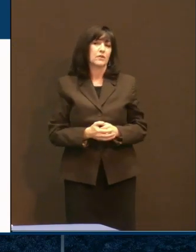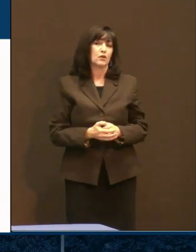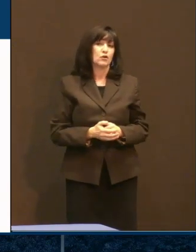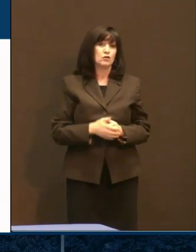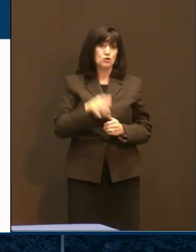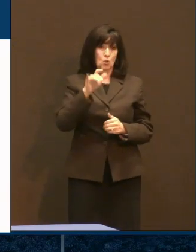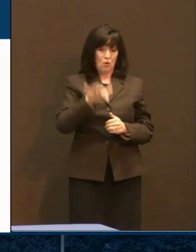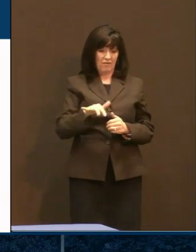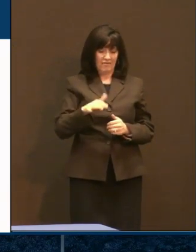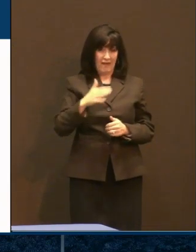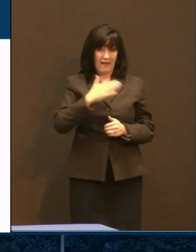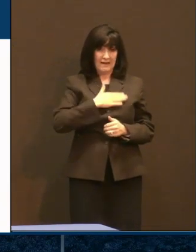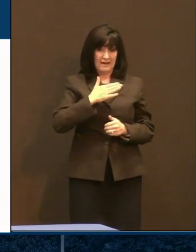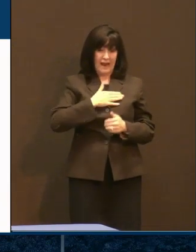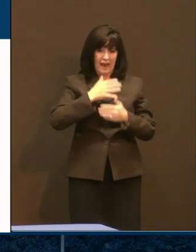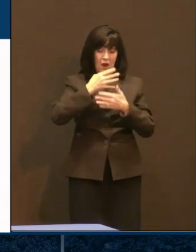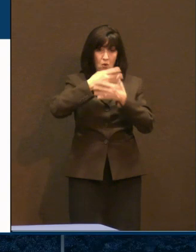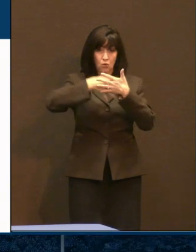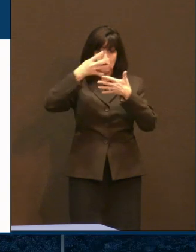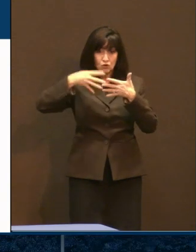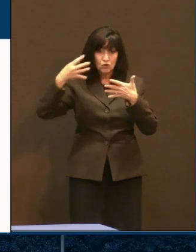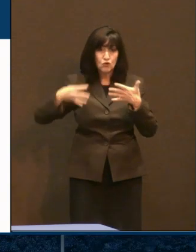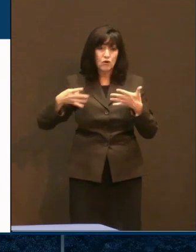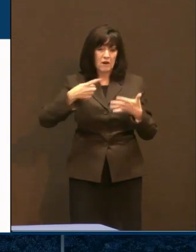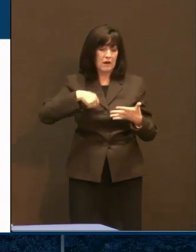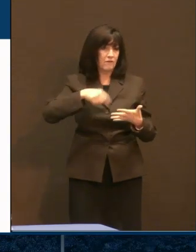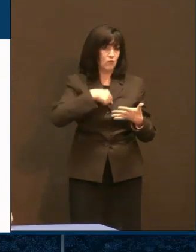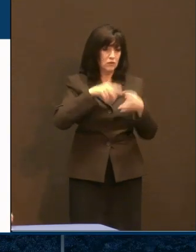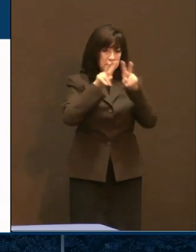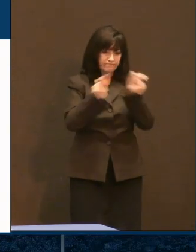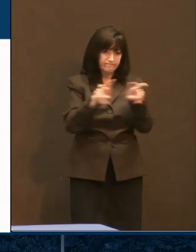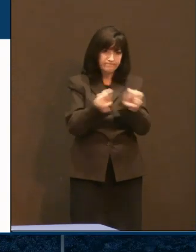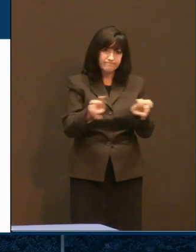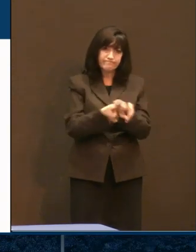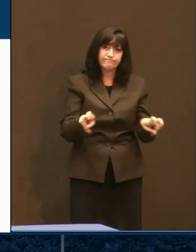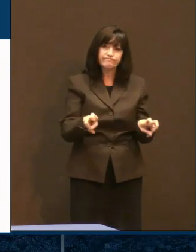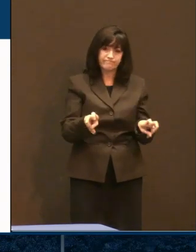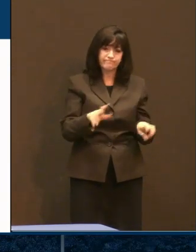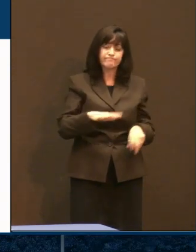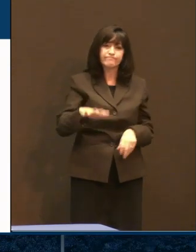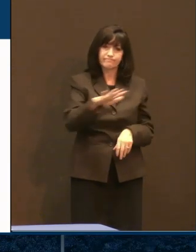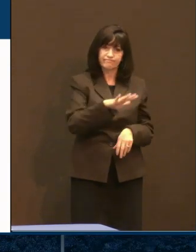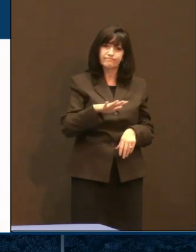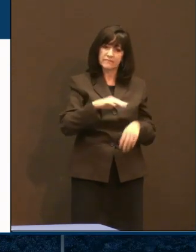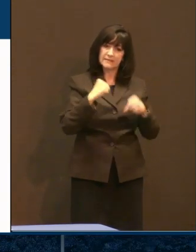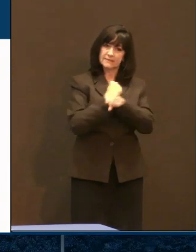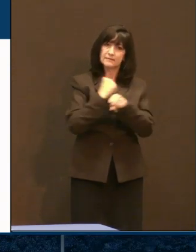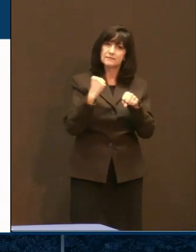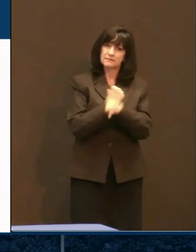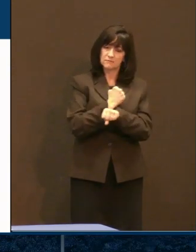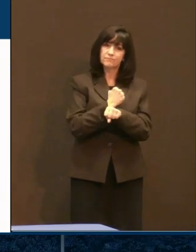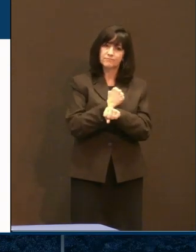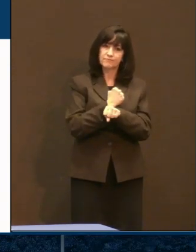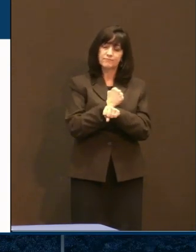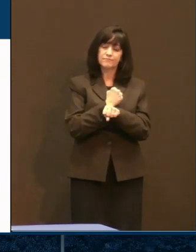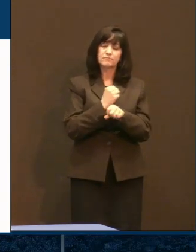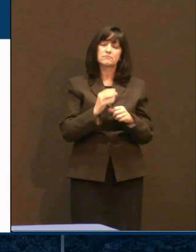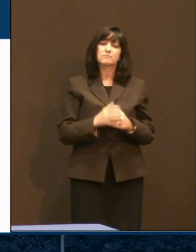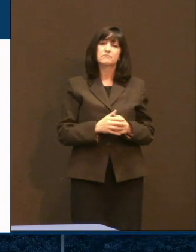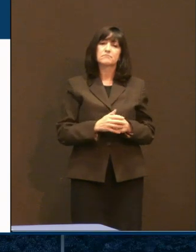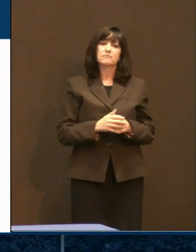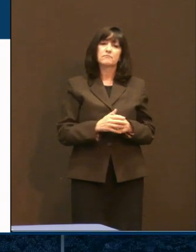at. We're using a kind of a dashboard approach to this, and we'll have some of the other